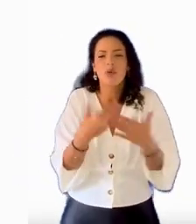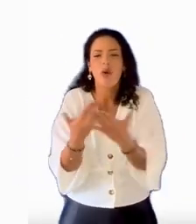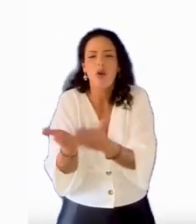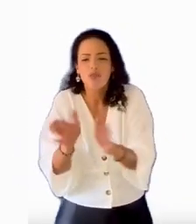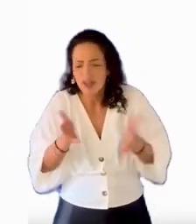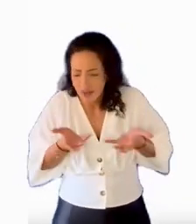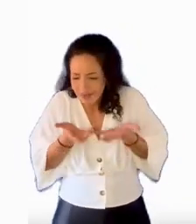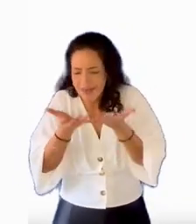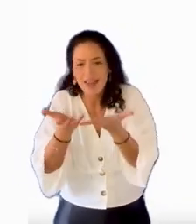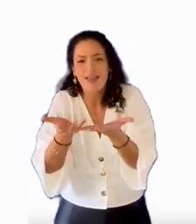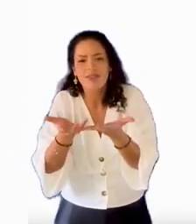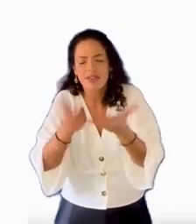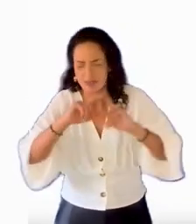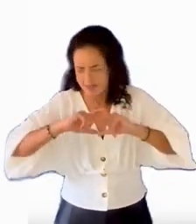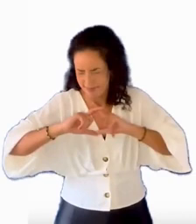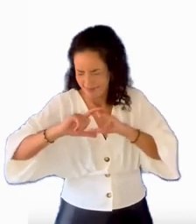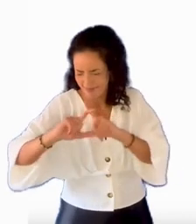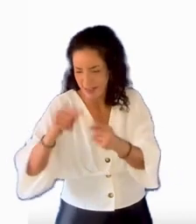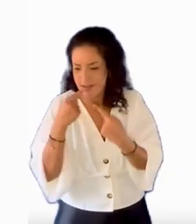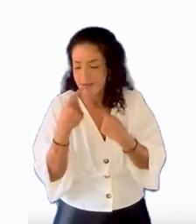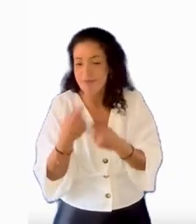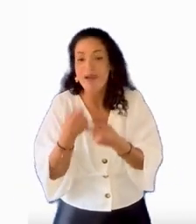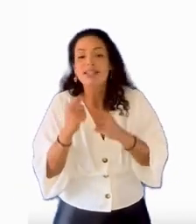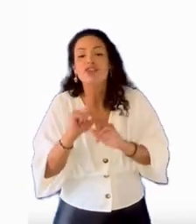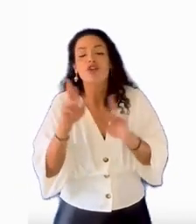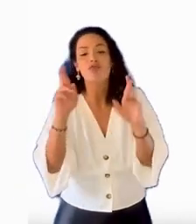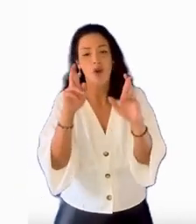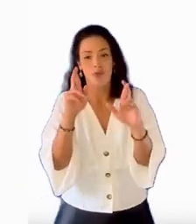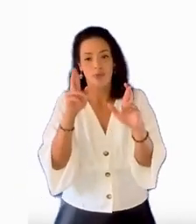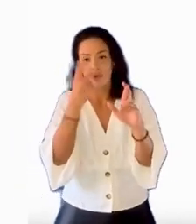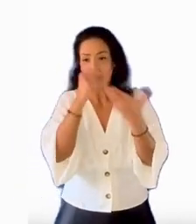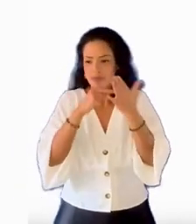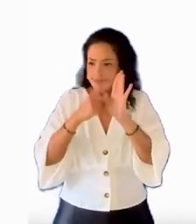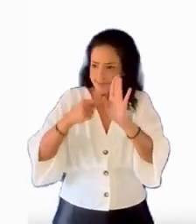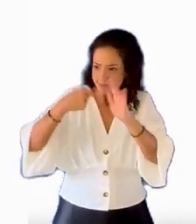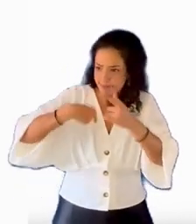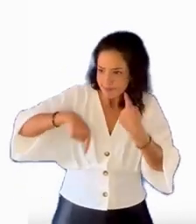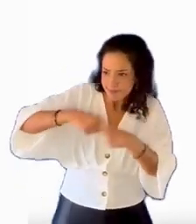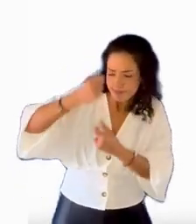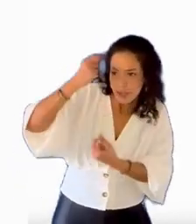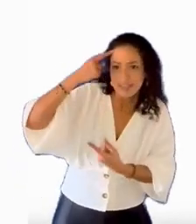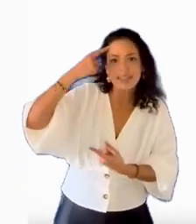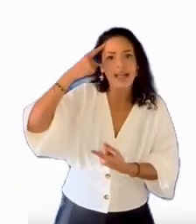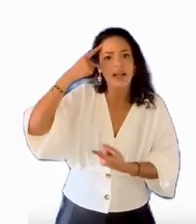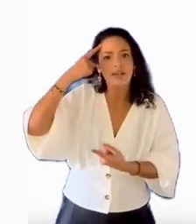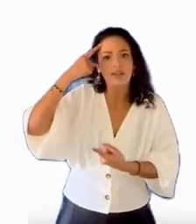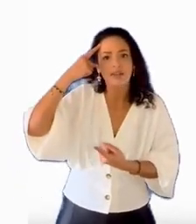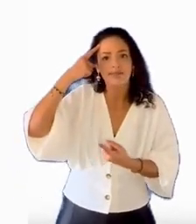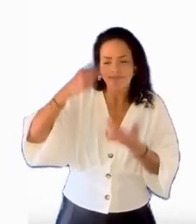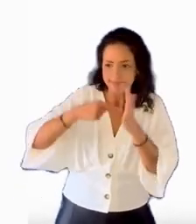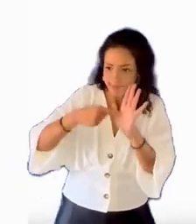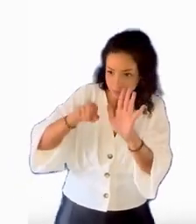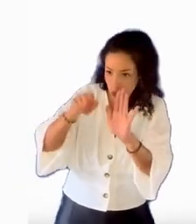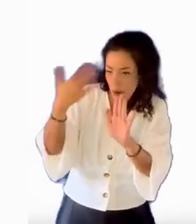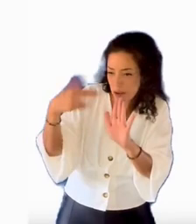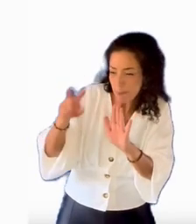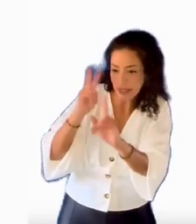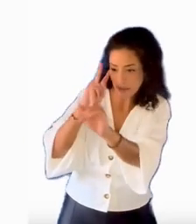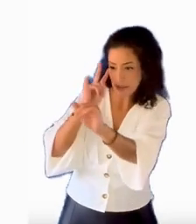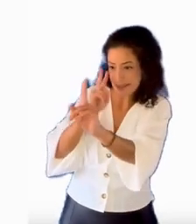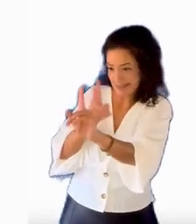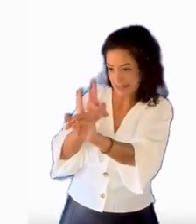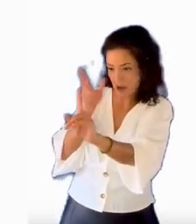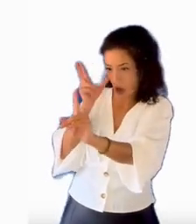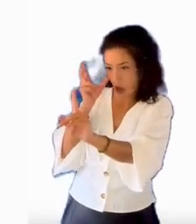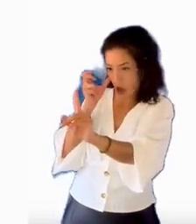a gift which is enduring and a message of hope. We can convey our understanding, demonstrating that someone has been seen, heard, and valued